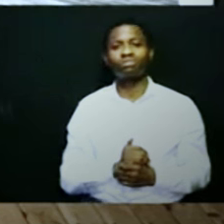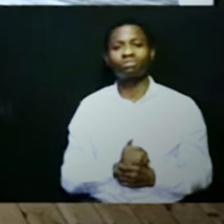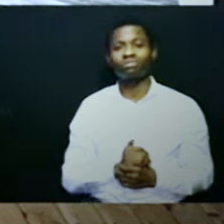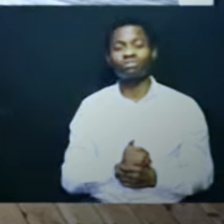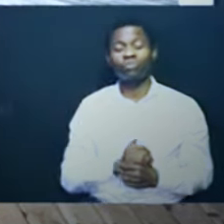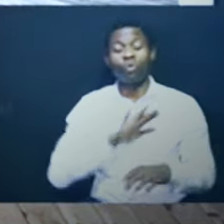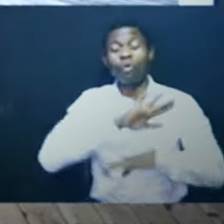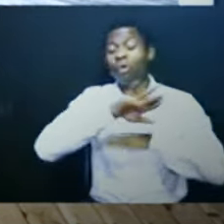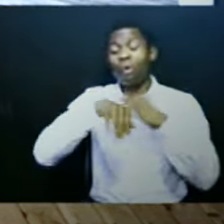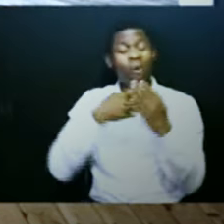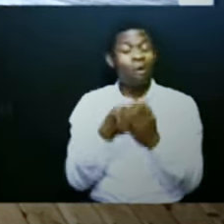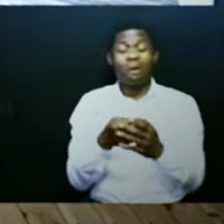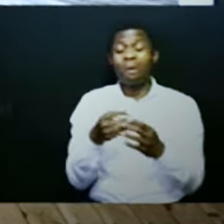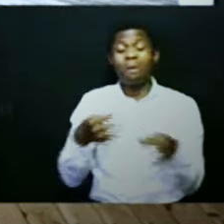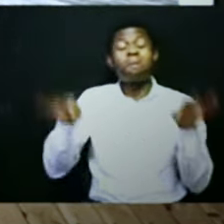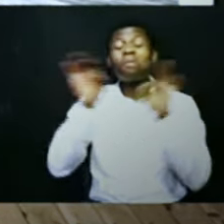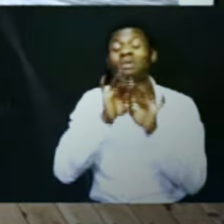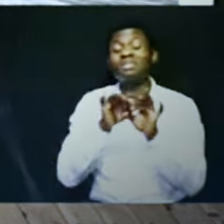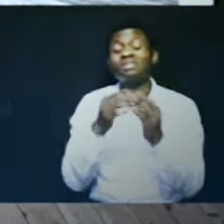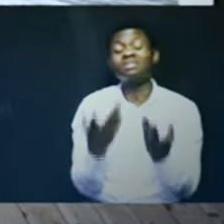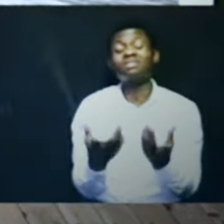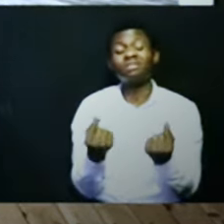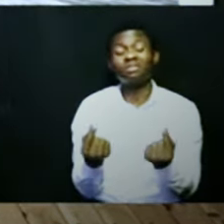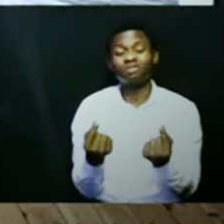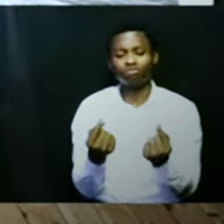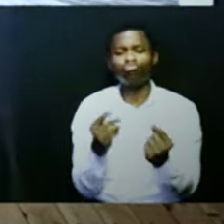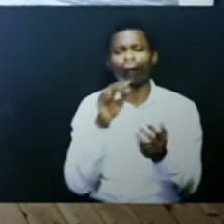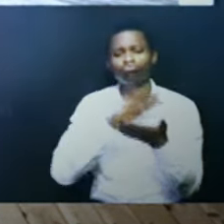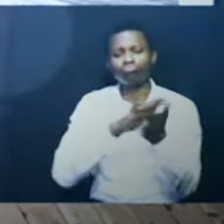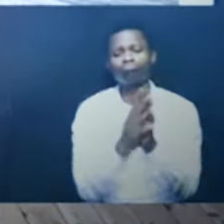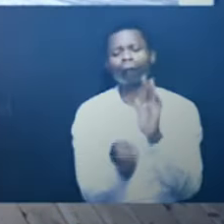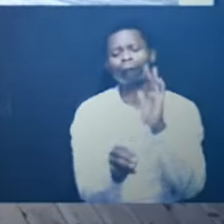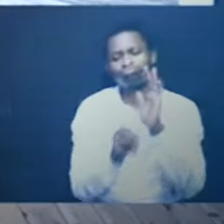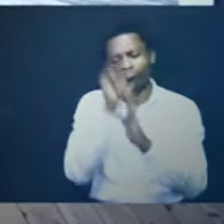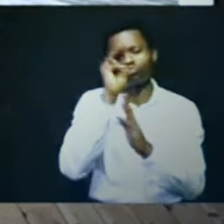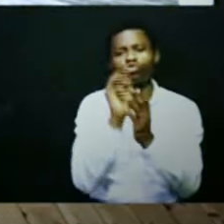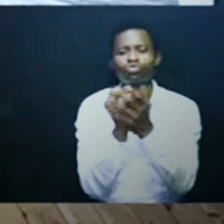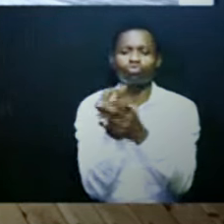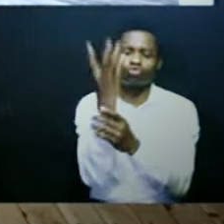All it matters is for you to grow up out of